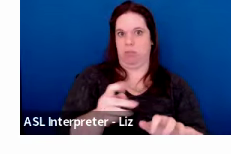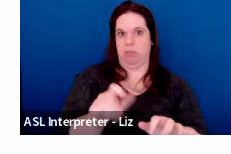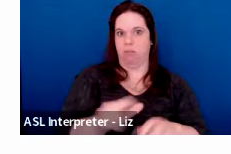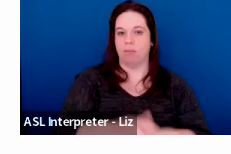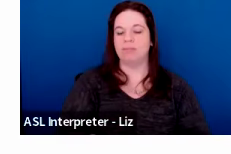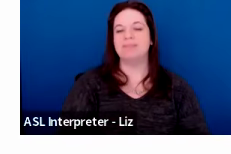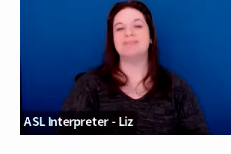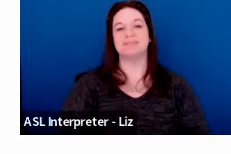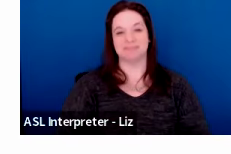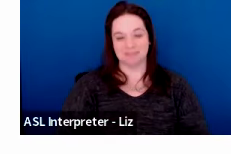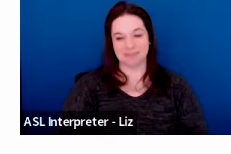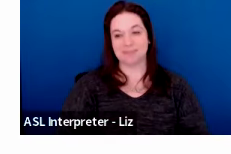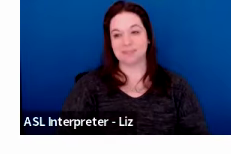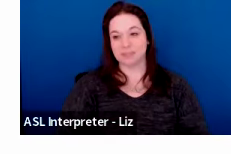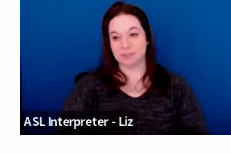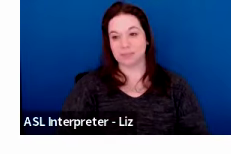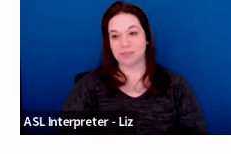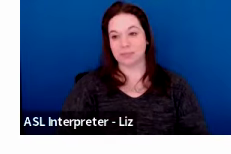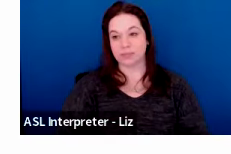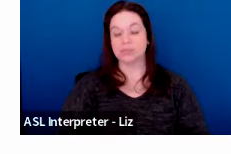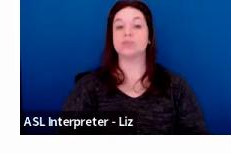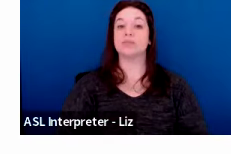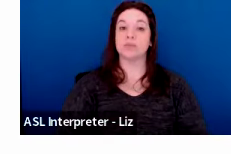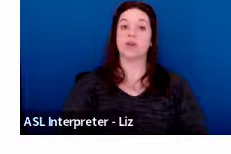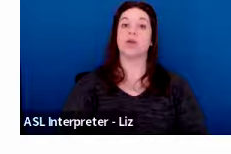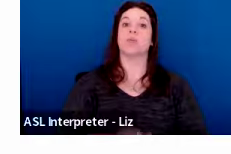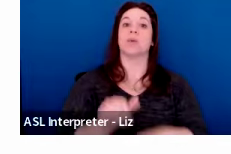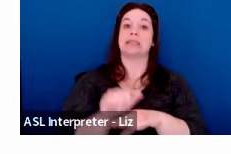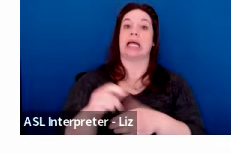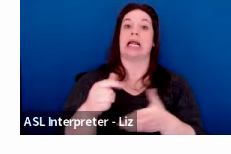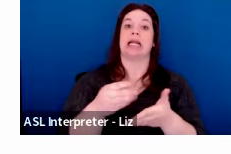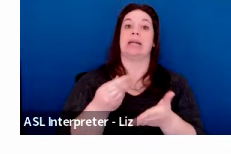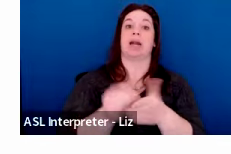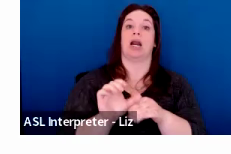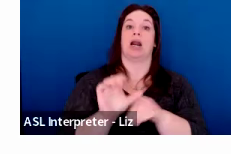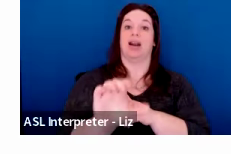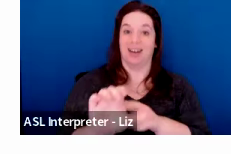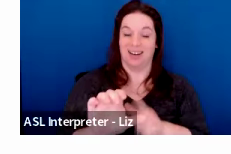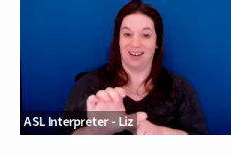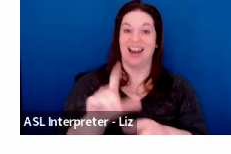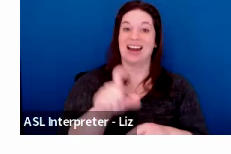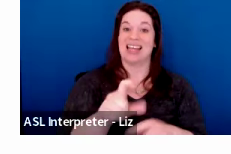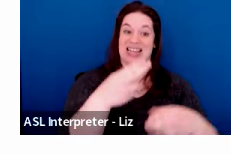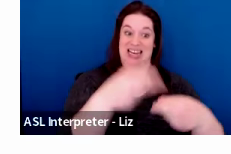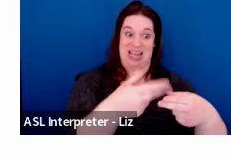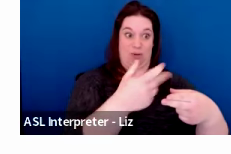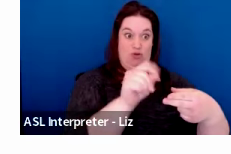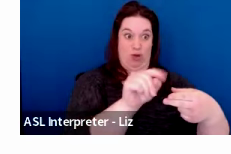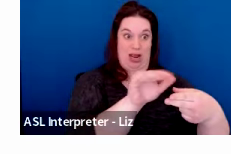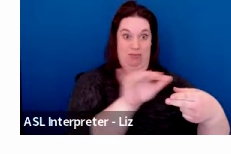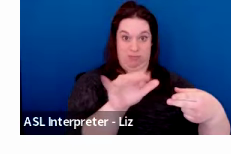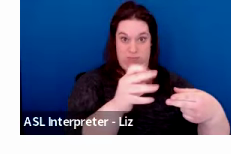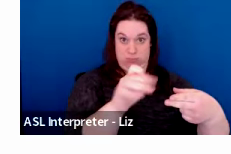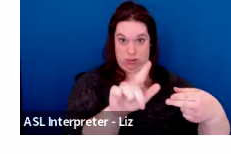when, especially when we're issuing payments, we need the name that is in the grant portal, that the way that you started